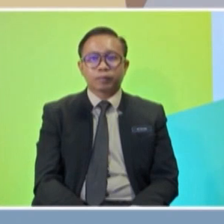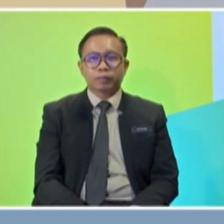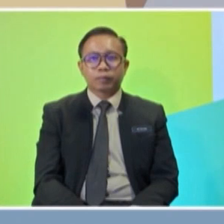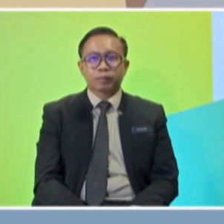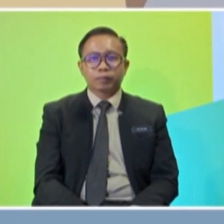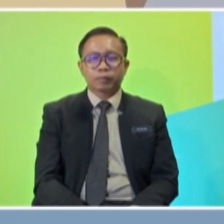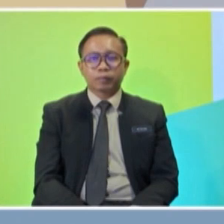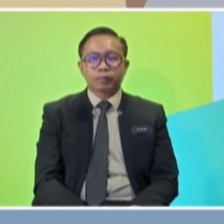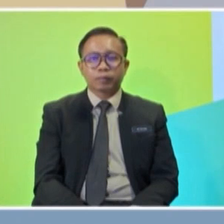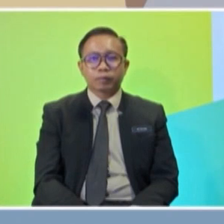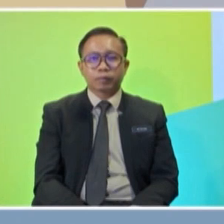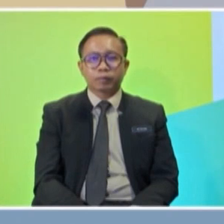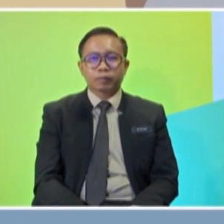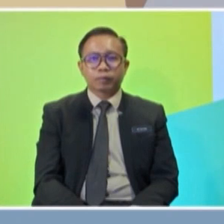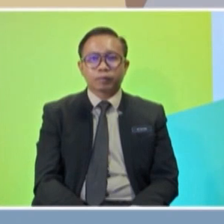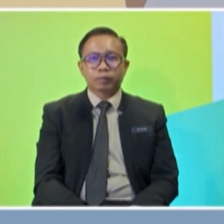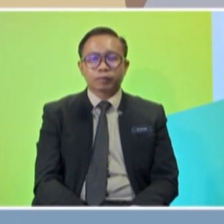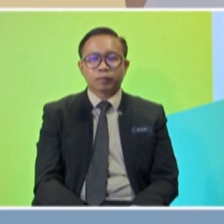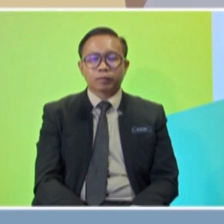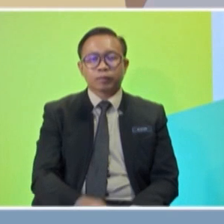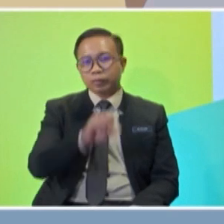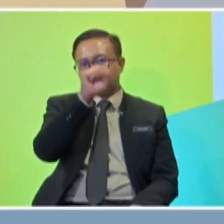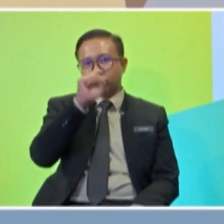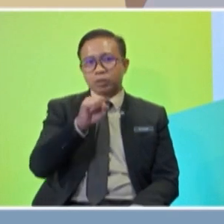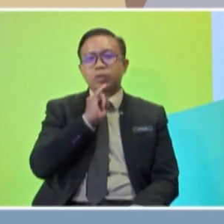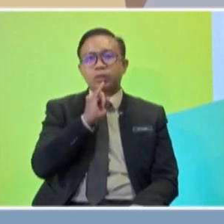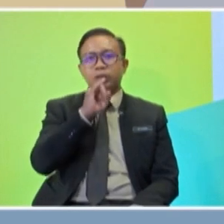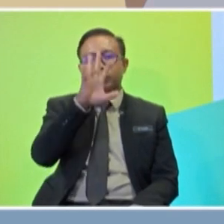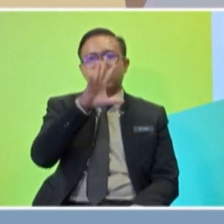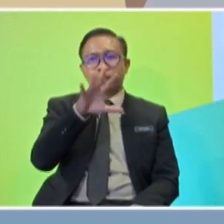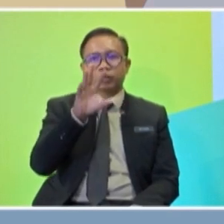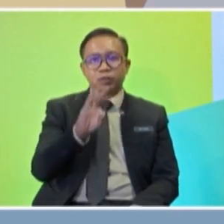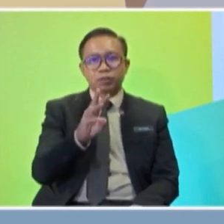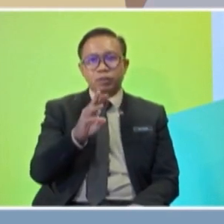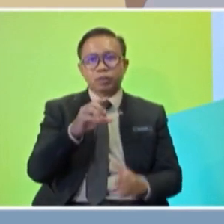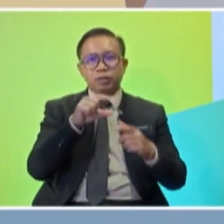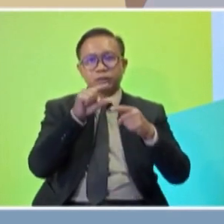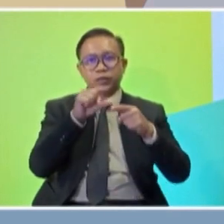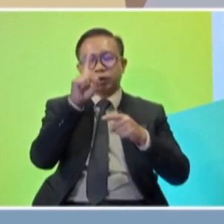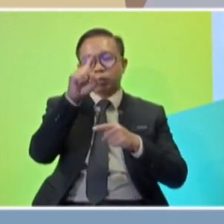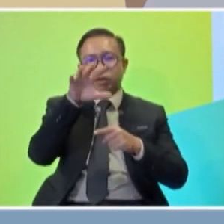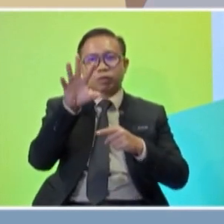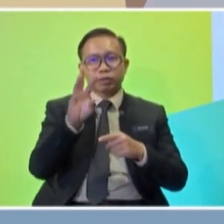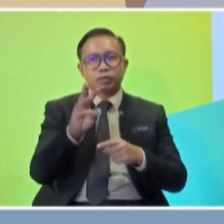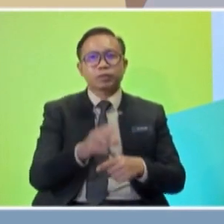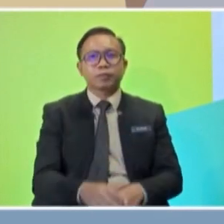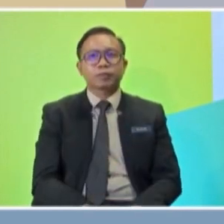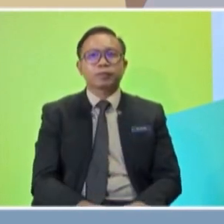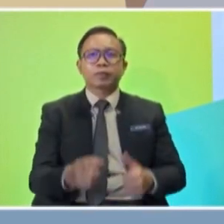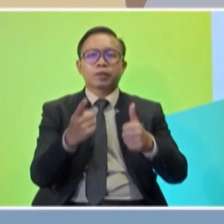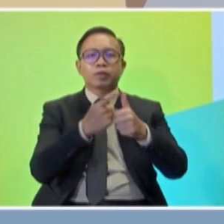Unmute your mic. Okay. The question is 5 over 6 divide 1 over 6.